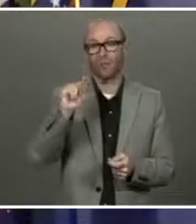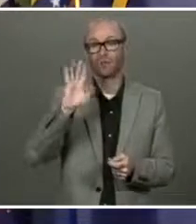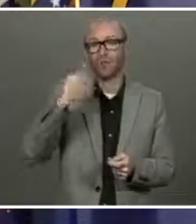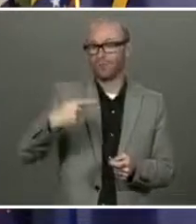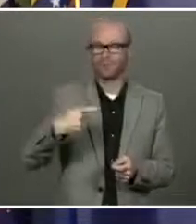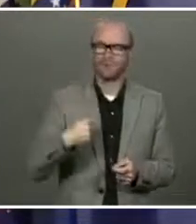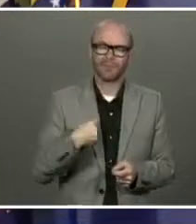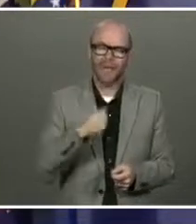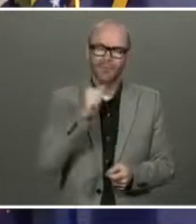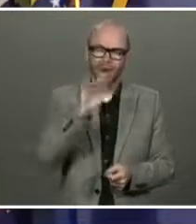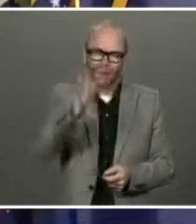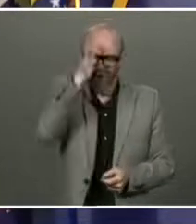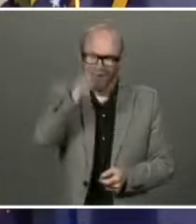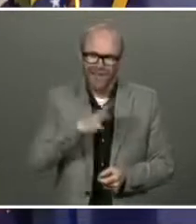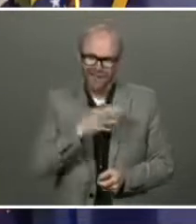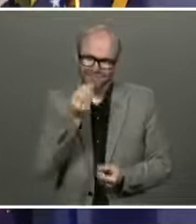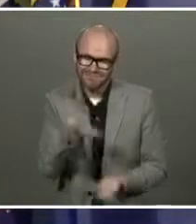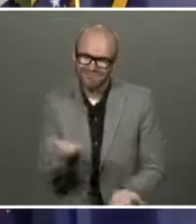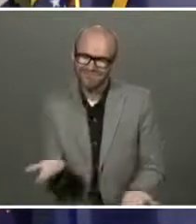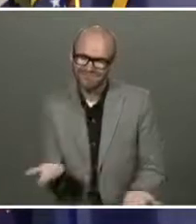guy.